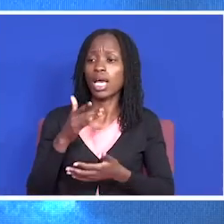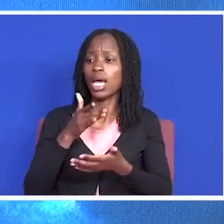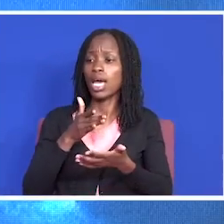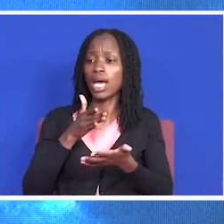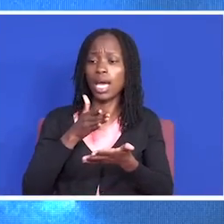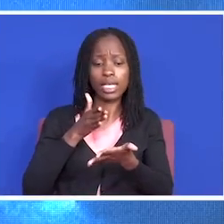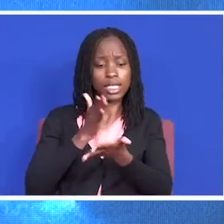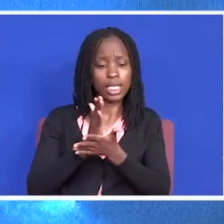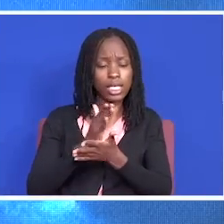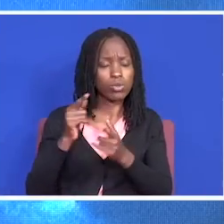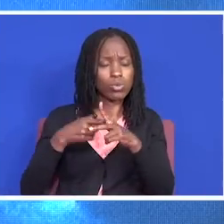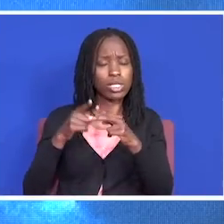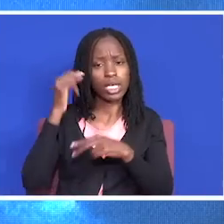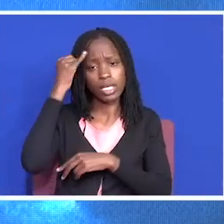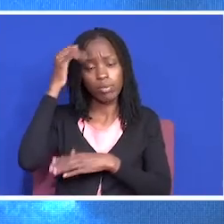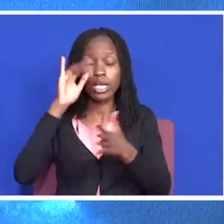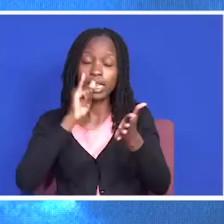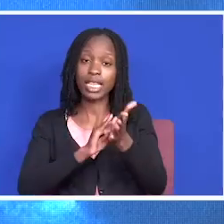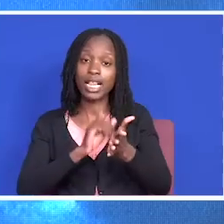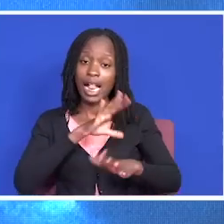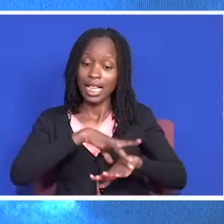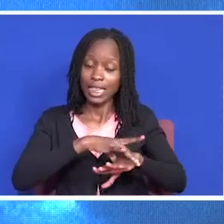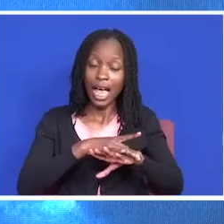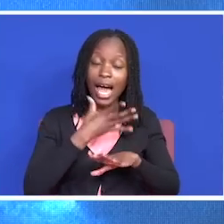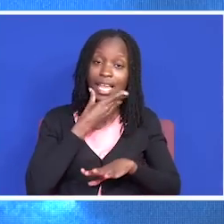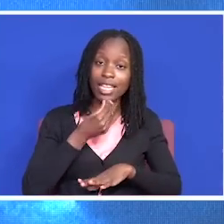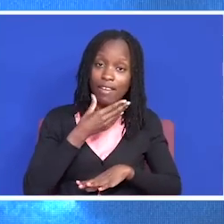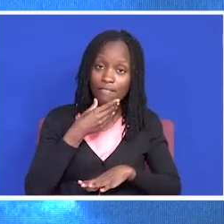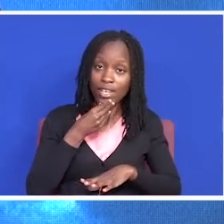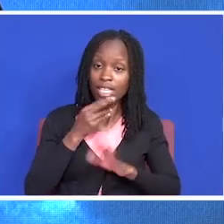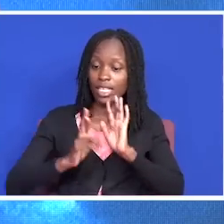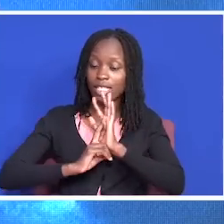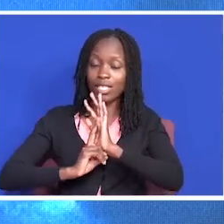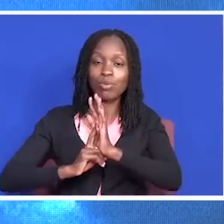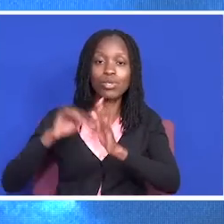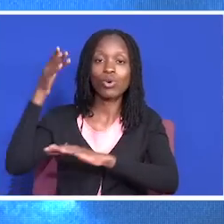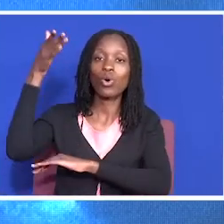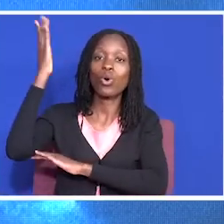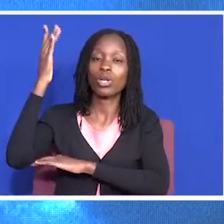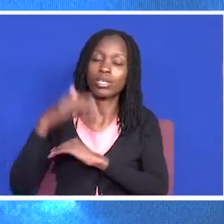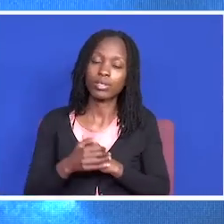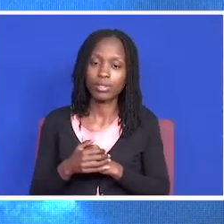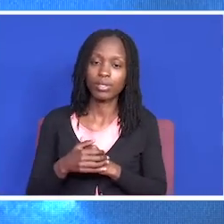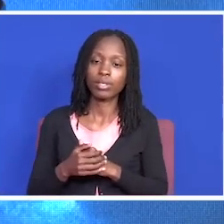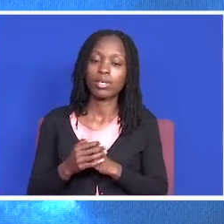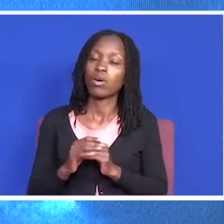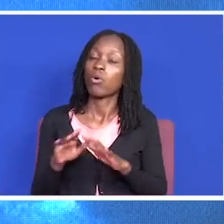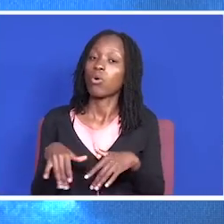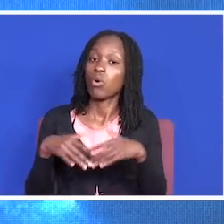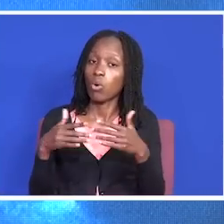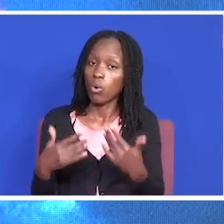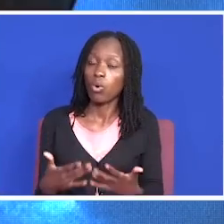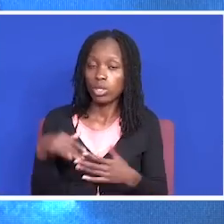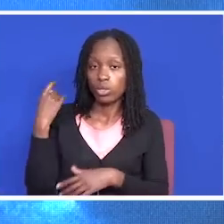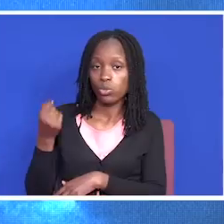to start imagining that the earthly father is representing God. Or another way of putting